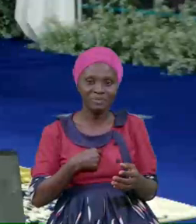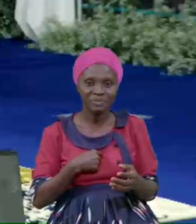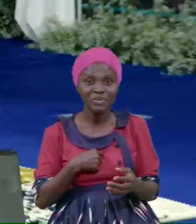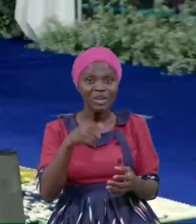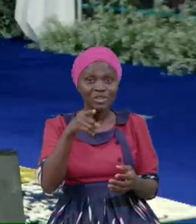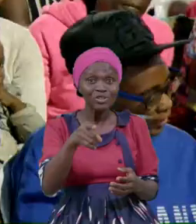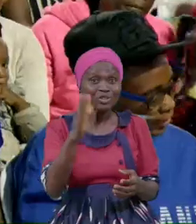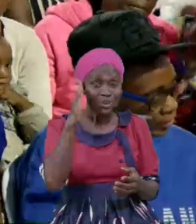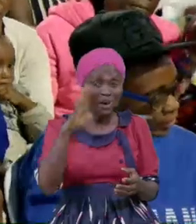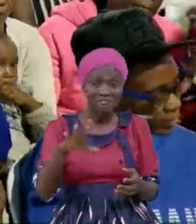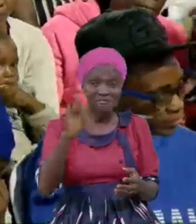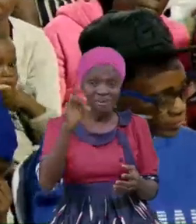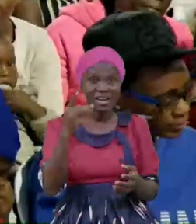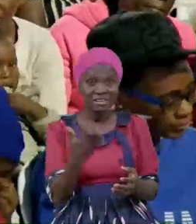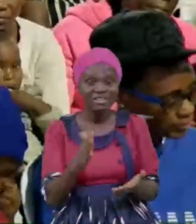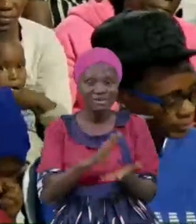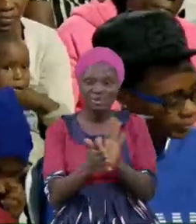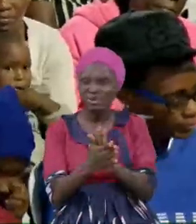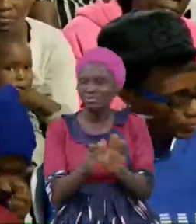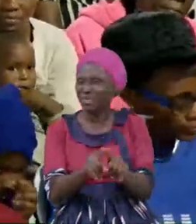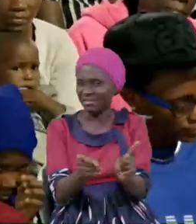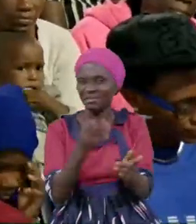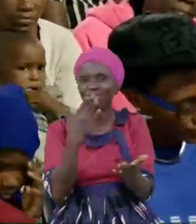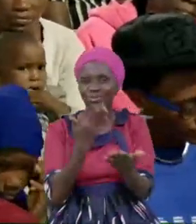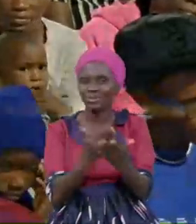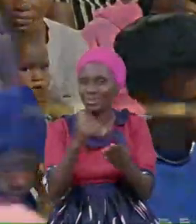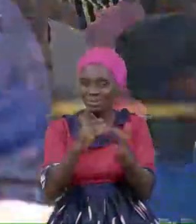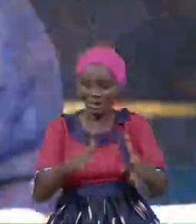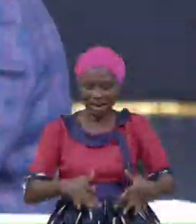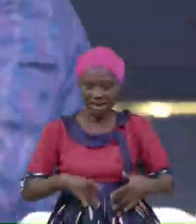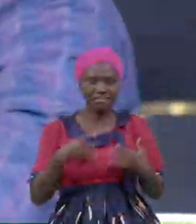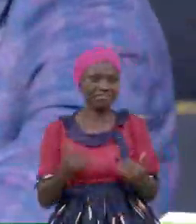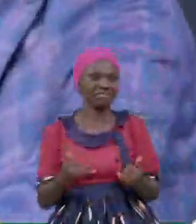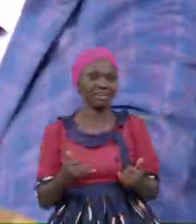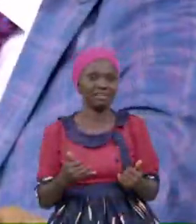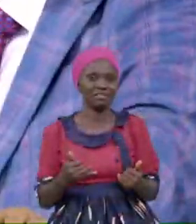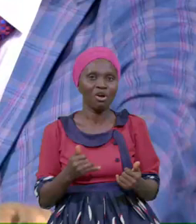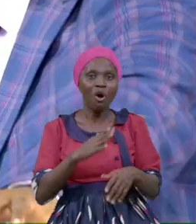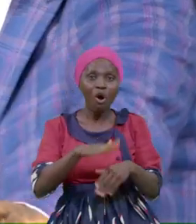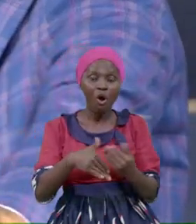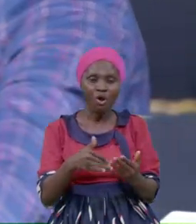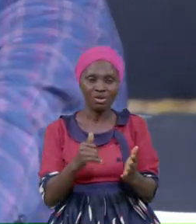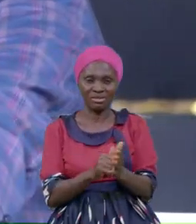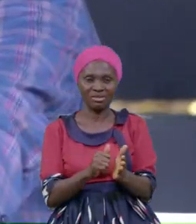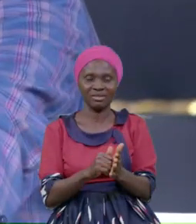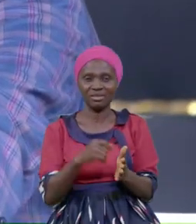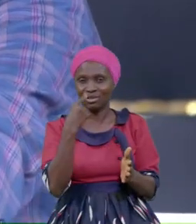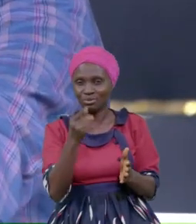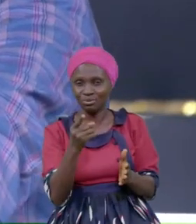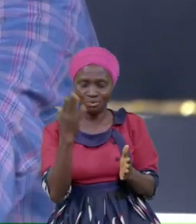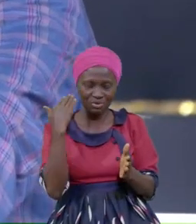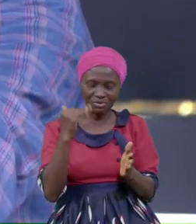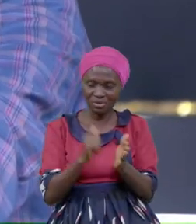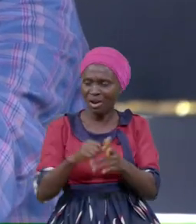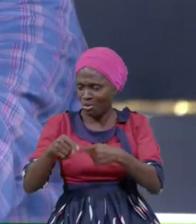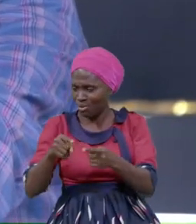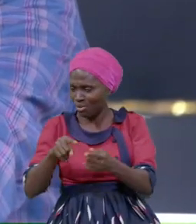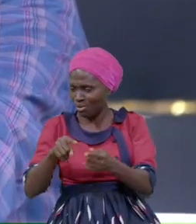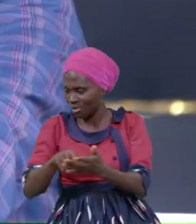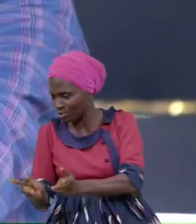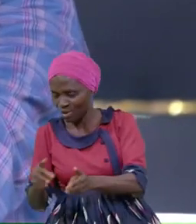life. All those who have been saying, go this way. Yes, Pastor. But after we let each